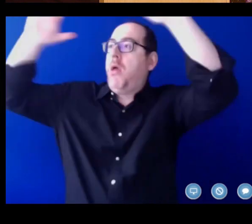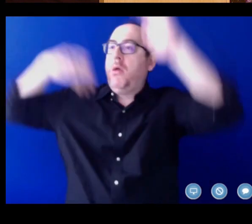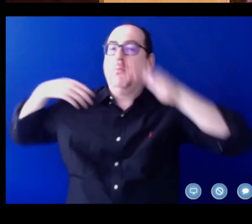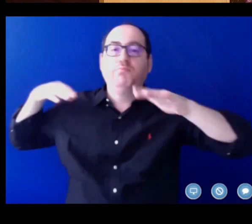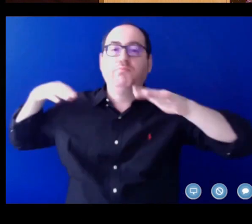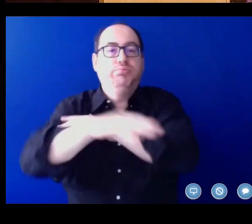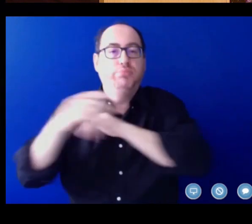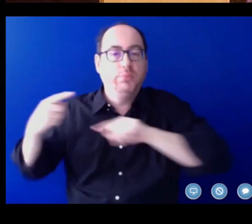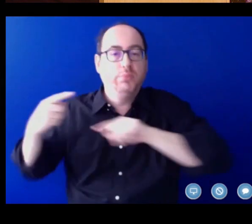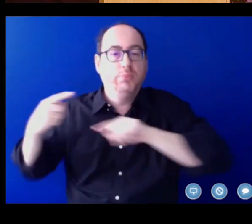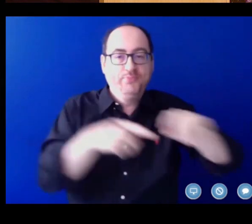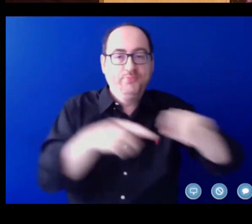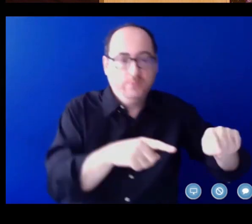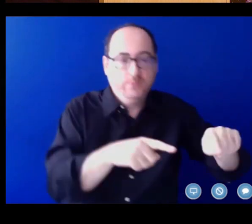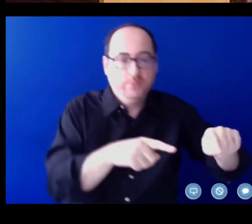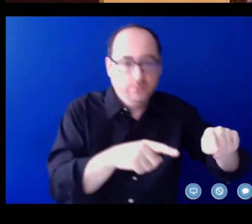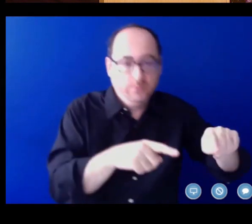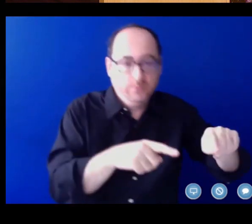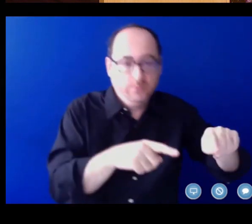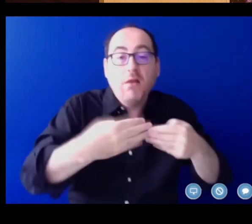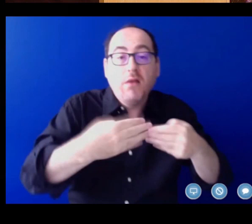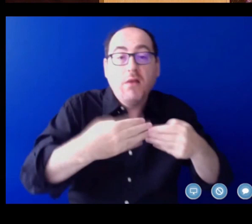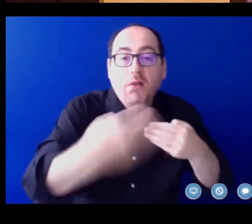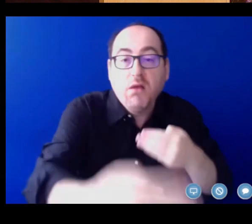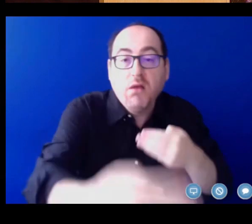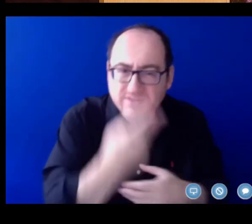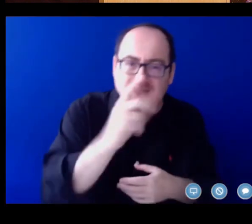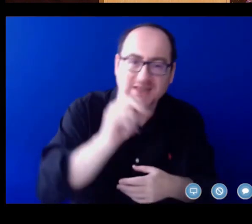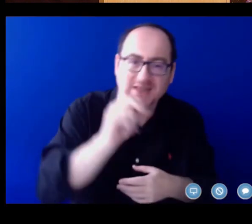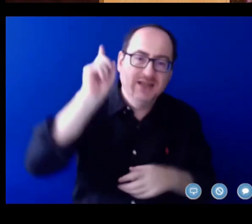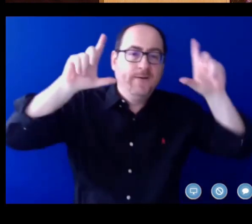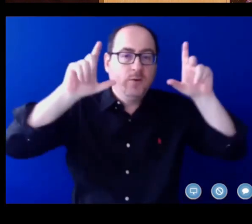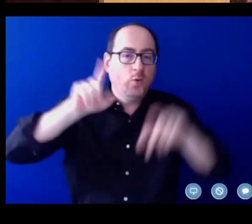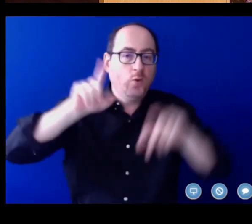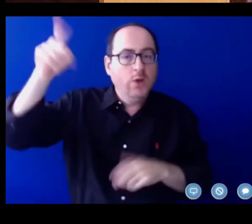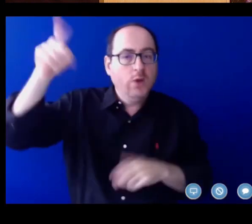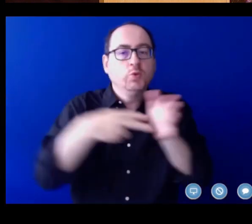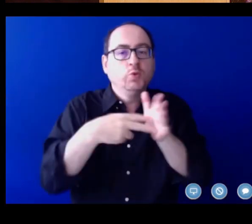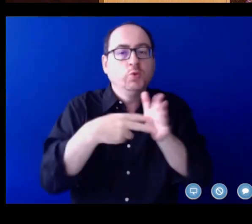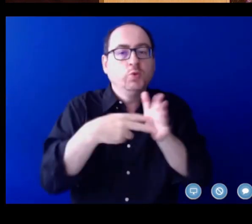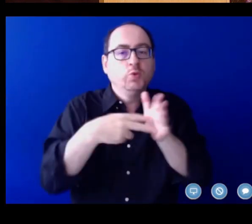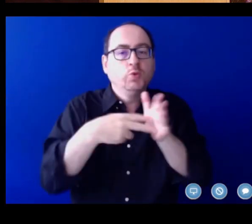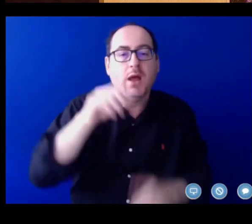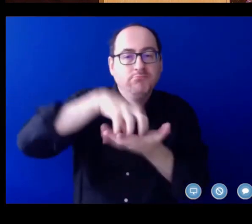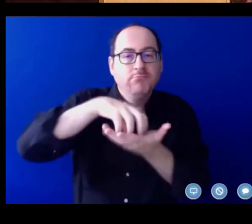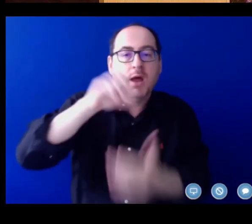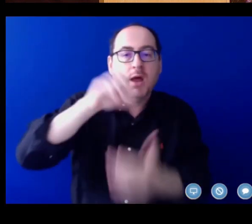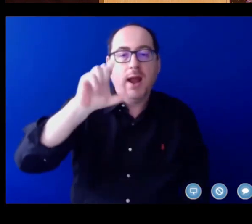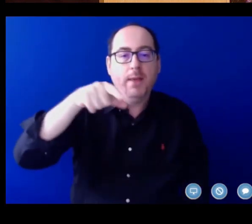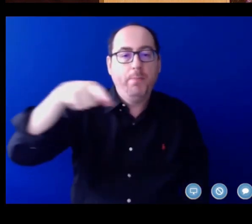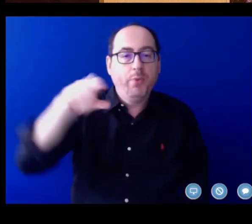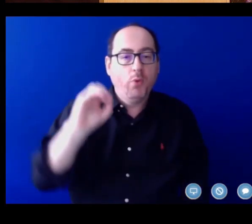ago. It might help us to imagine some of the experiences of wars many refugee families and children have been exposed to. Chronic